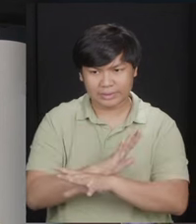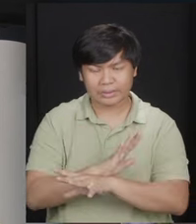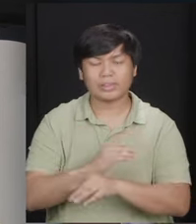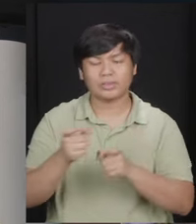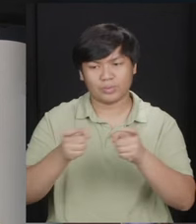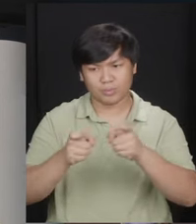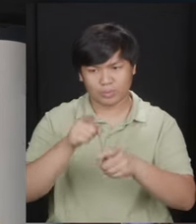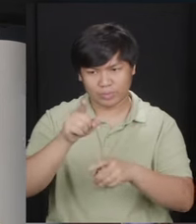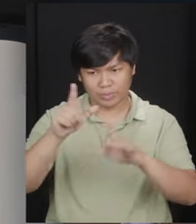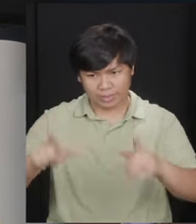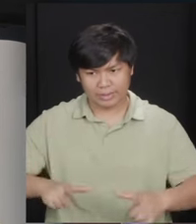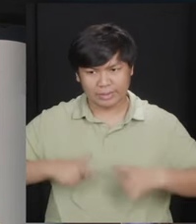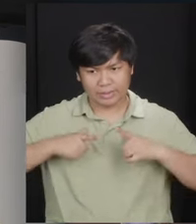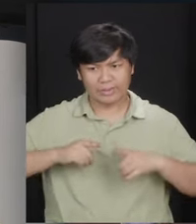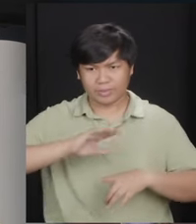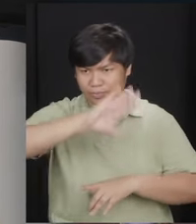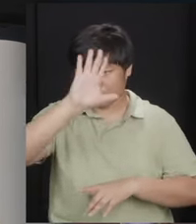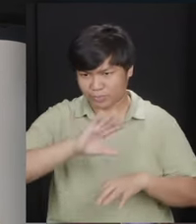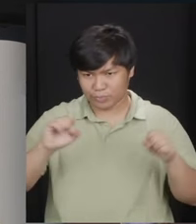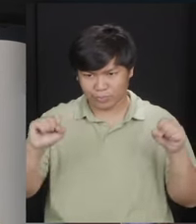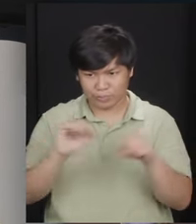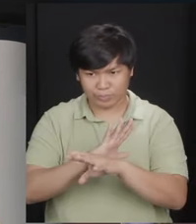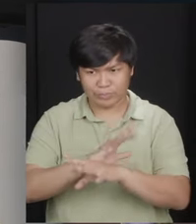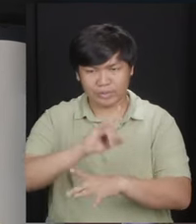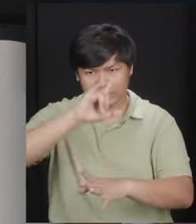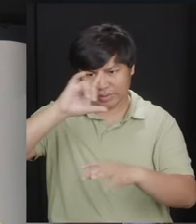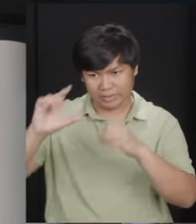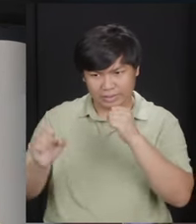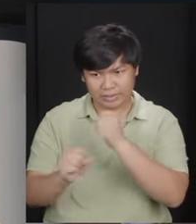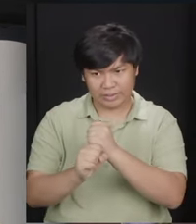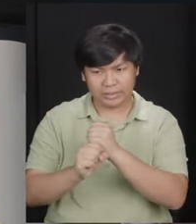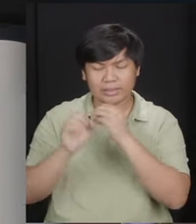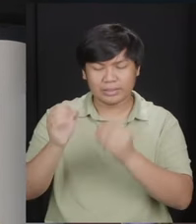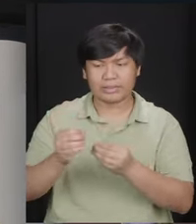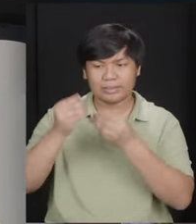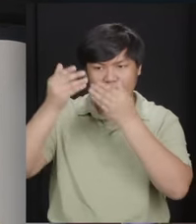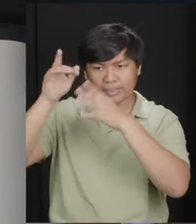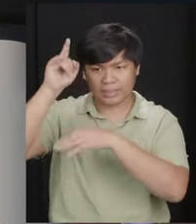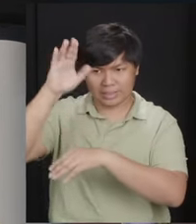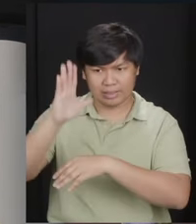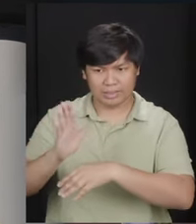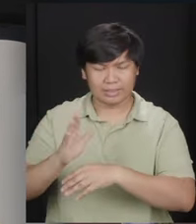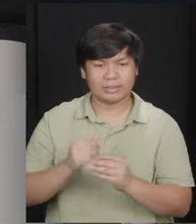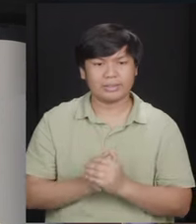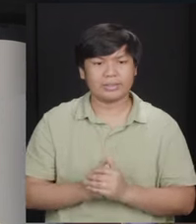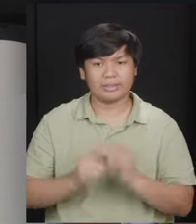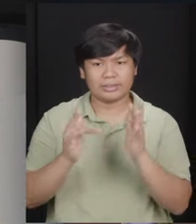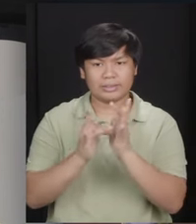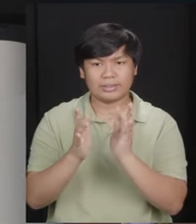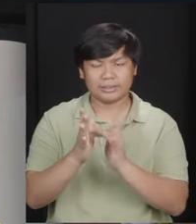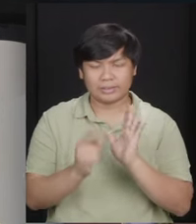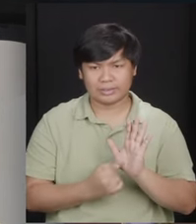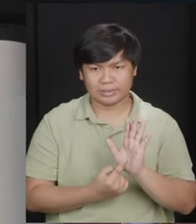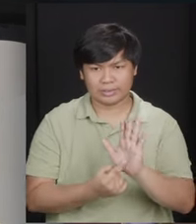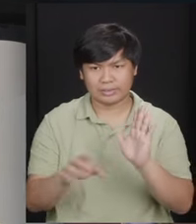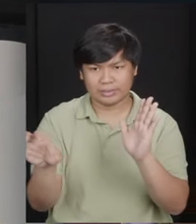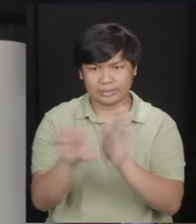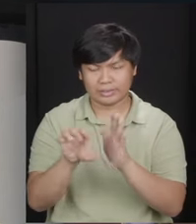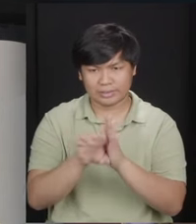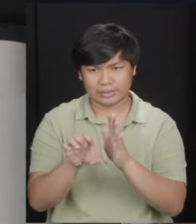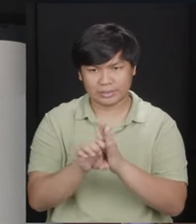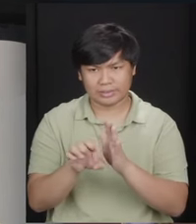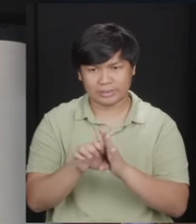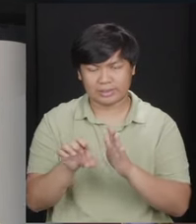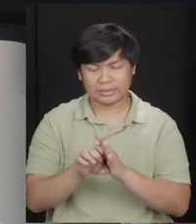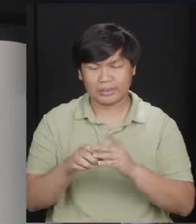life. Don't be vindictive. Trust vengeance to God. Jesus demonstrated this friend during his trial